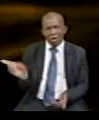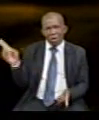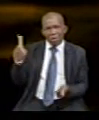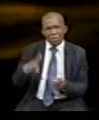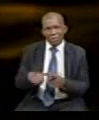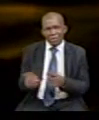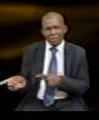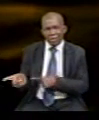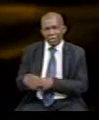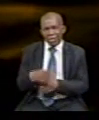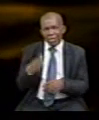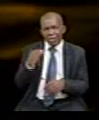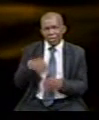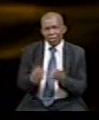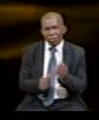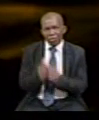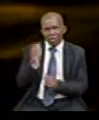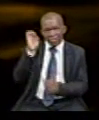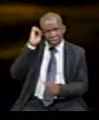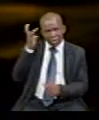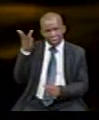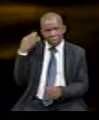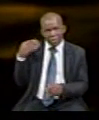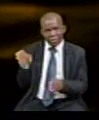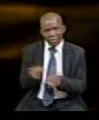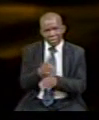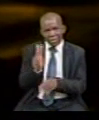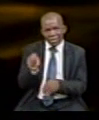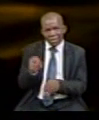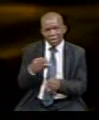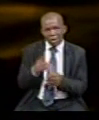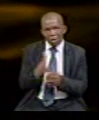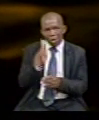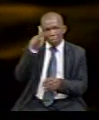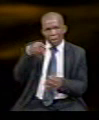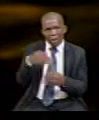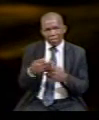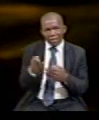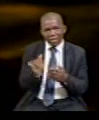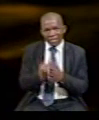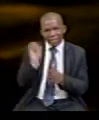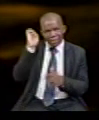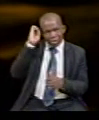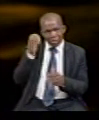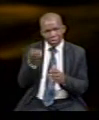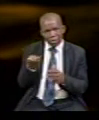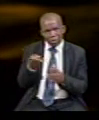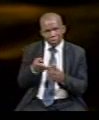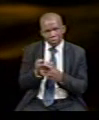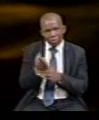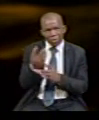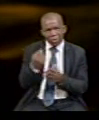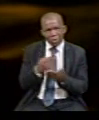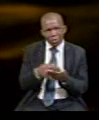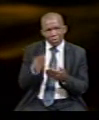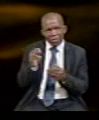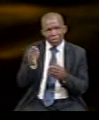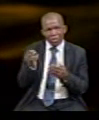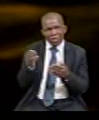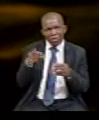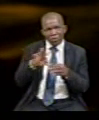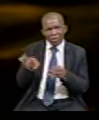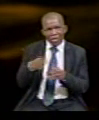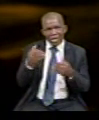the day in which he was taken up, after that he through the Holy Ghost had given commandment unto the apostles who he